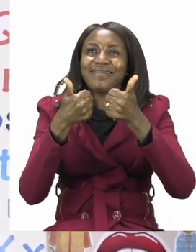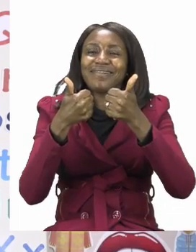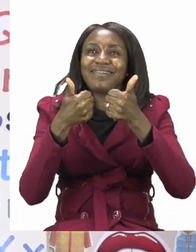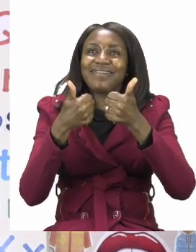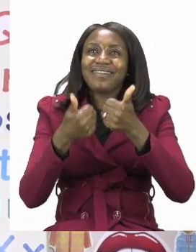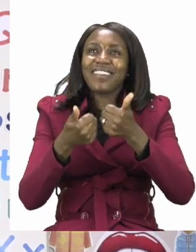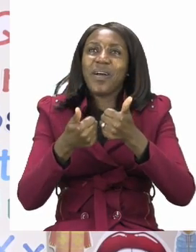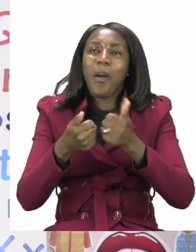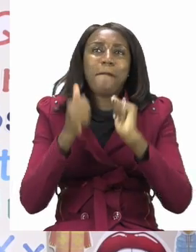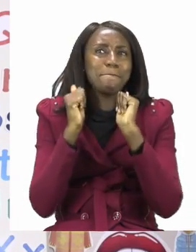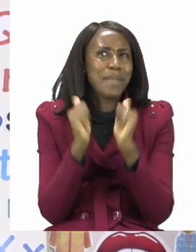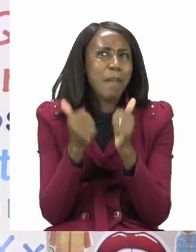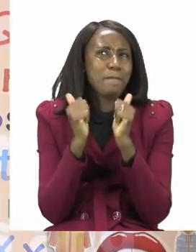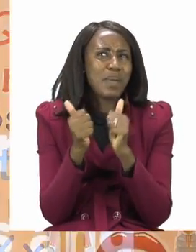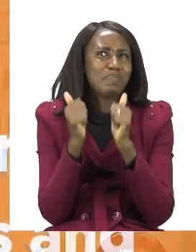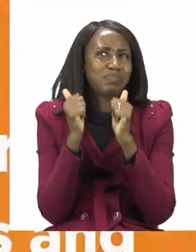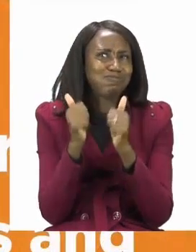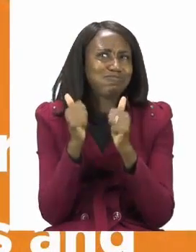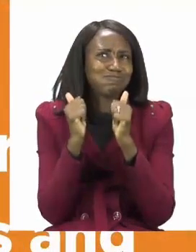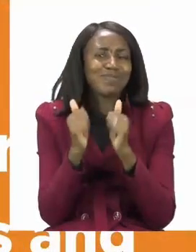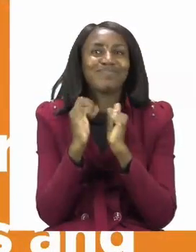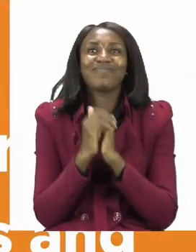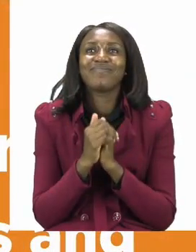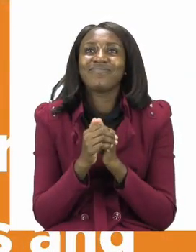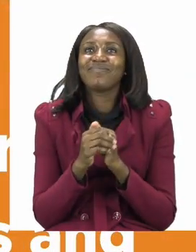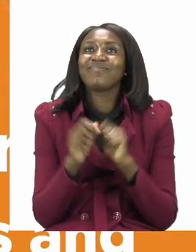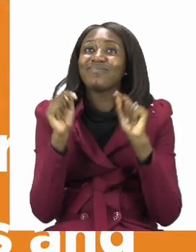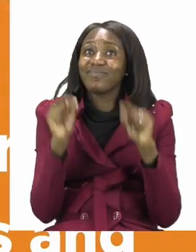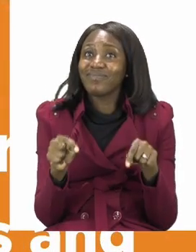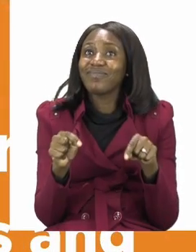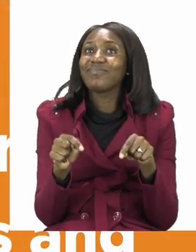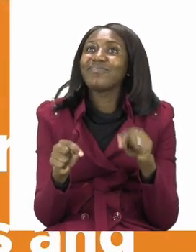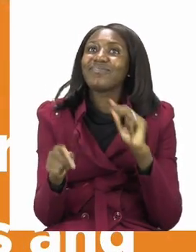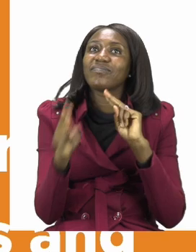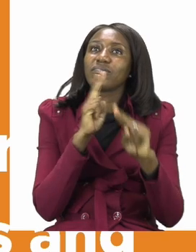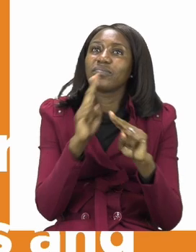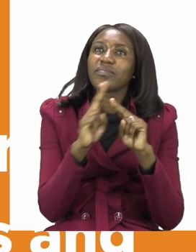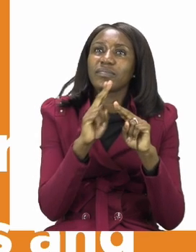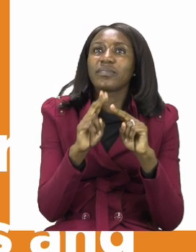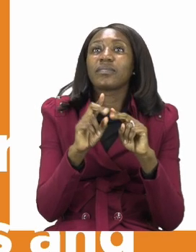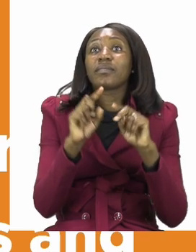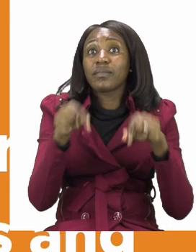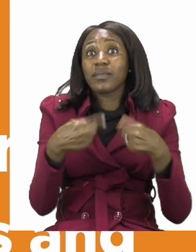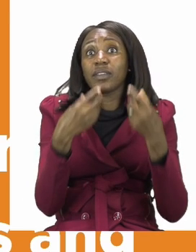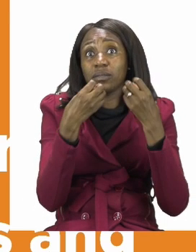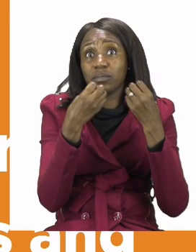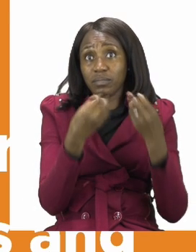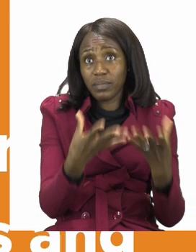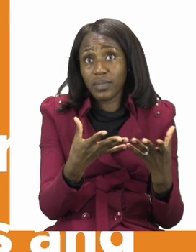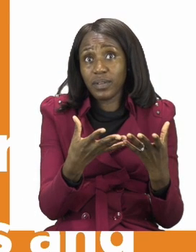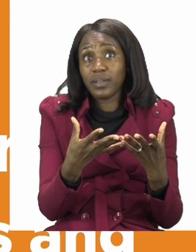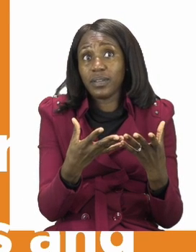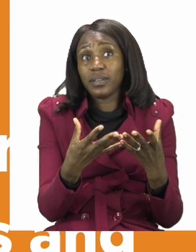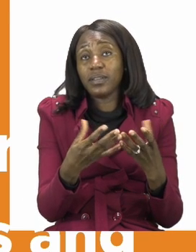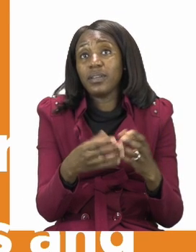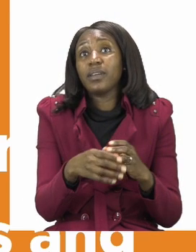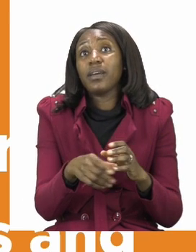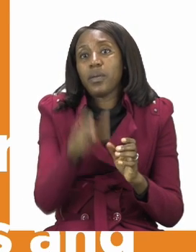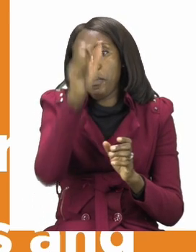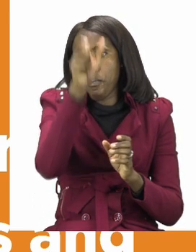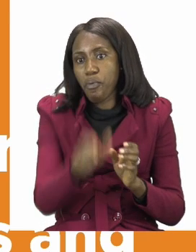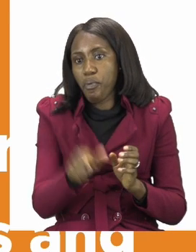Yay! Good job, everyone! For today's lesson, we will be talking about